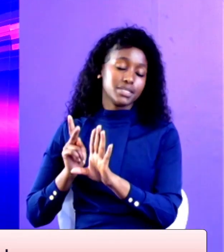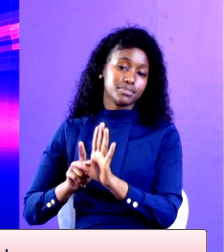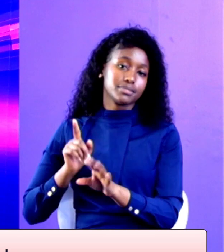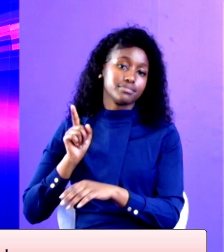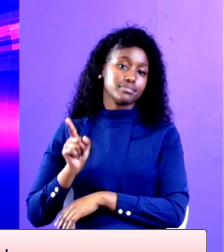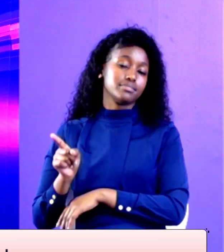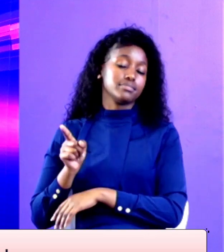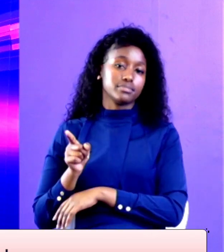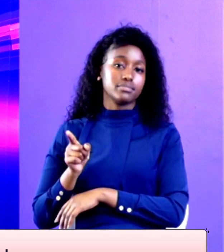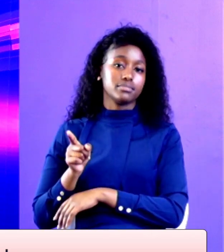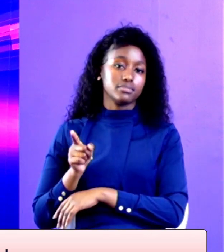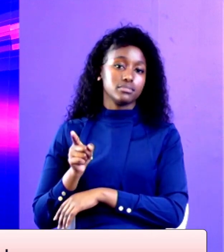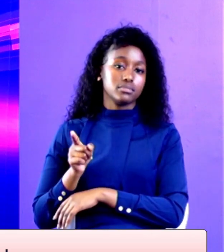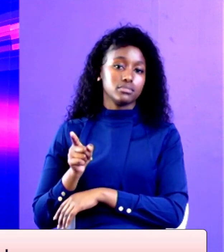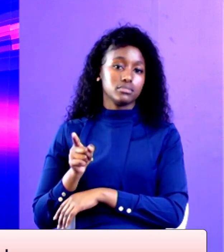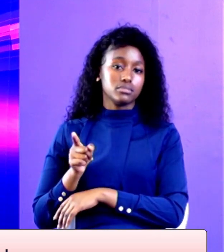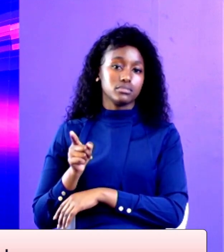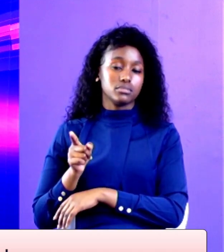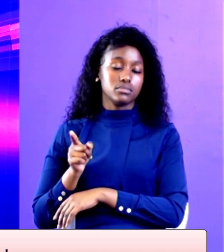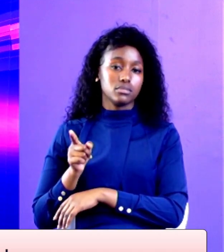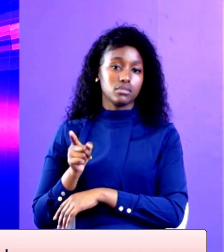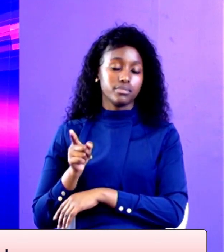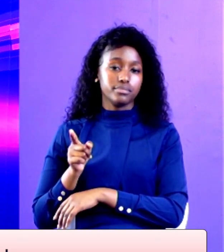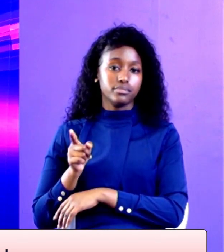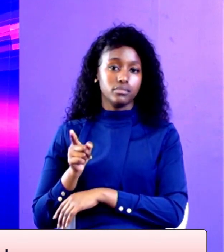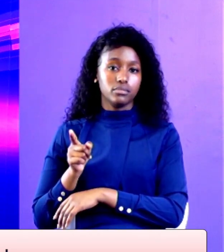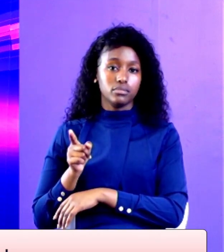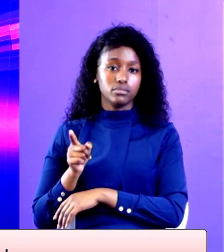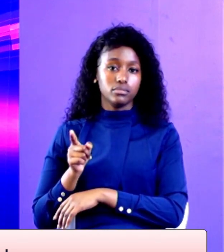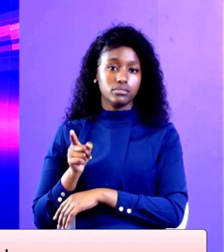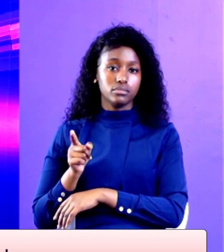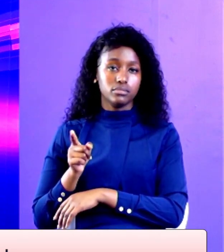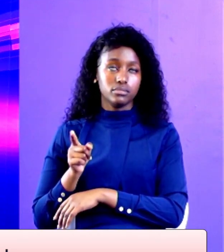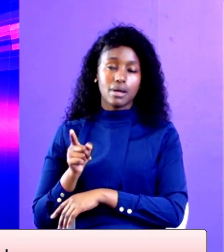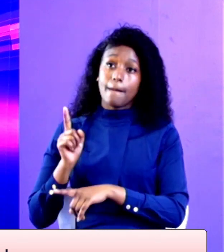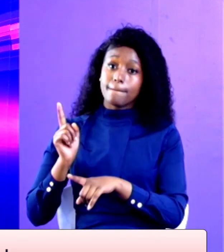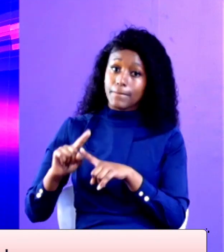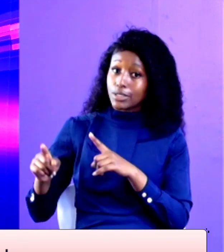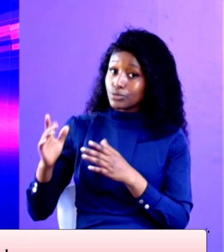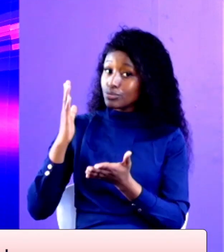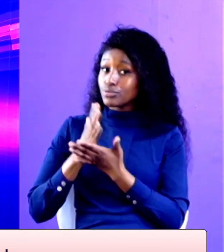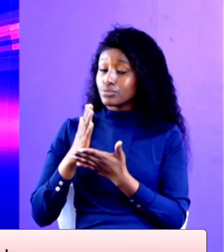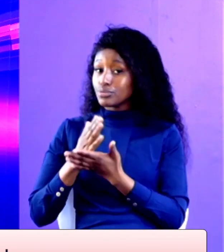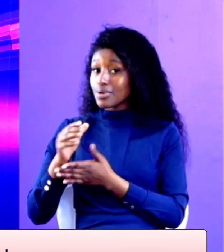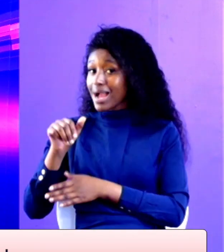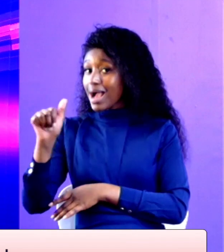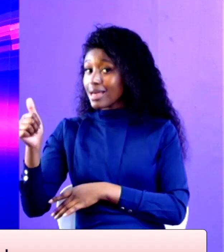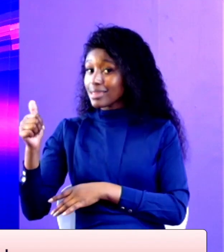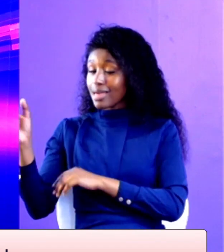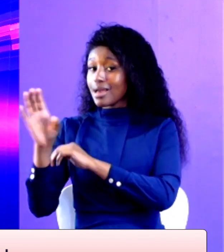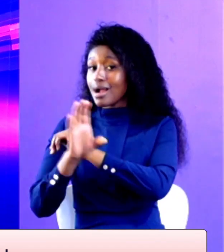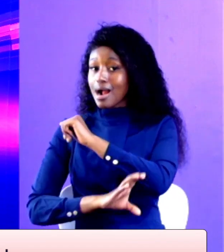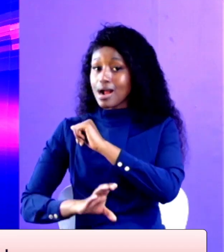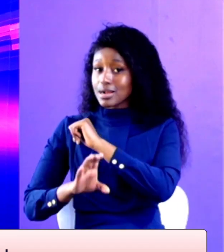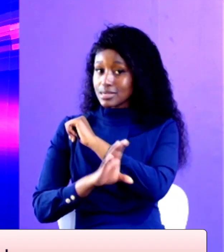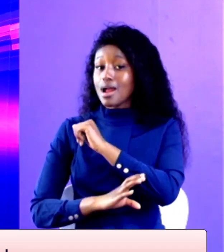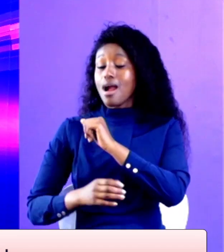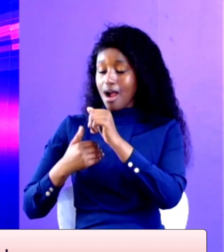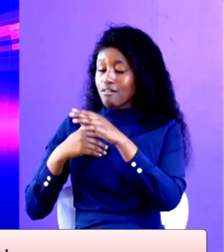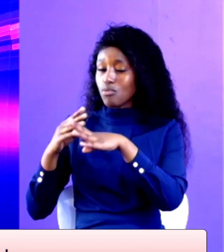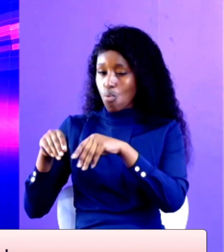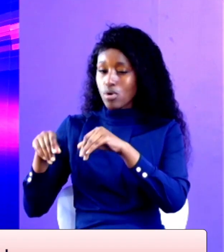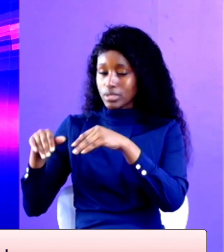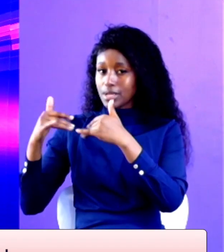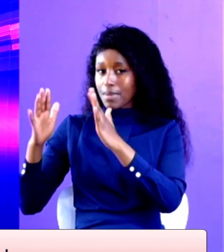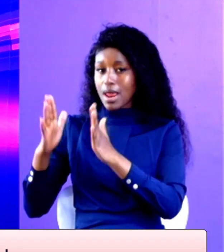participating. Na although those nations wako na some quality players